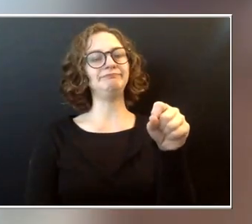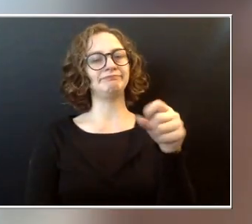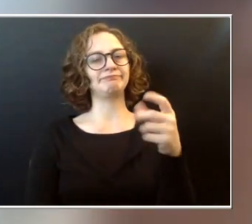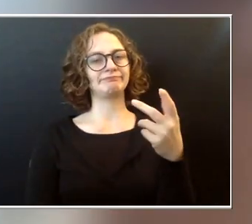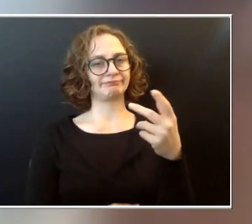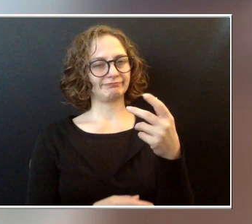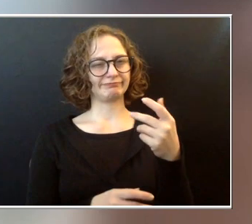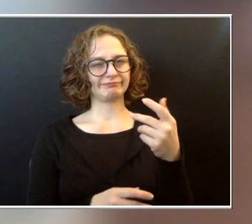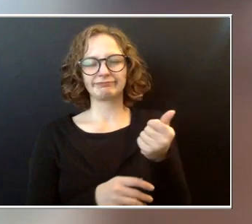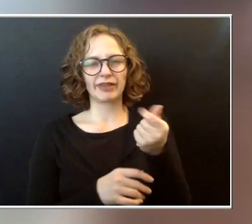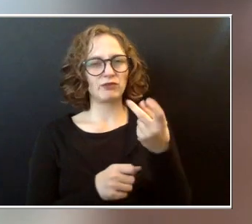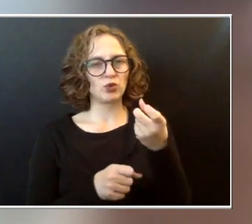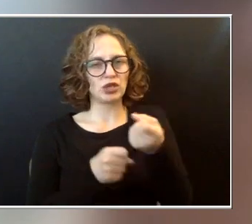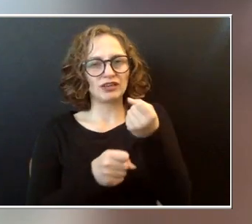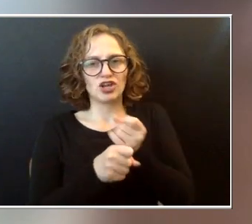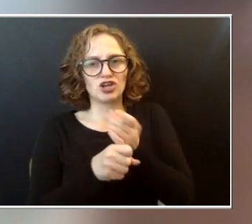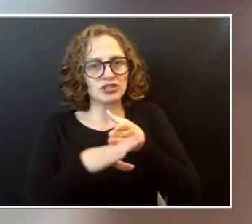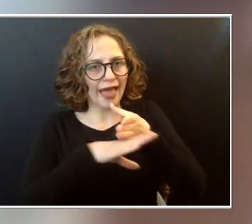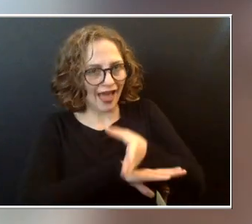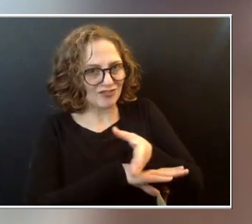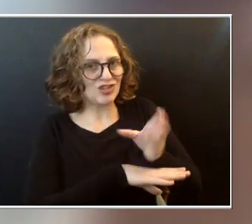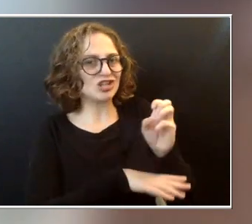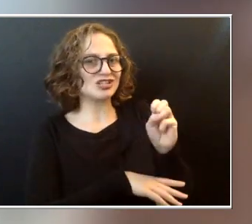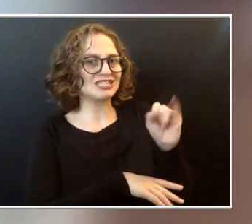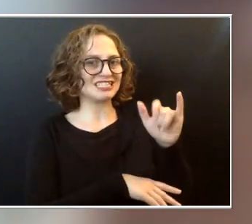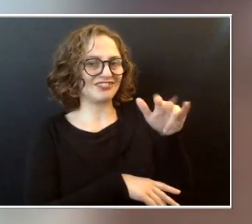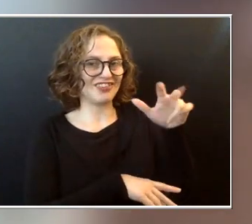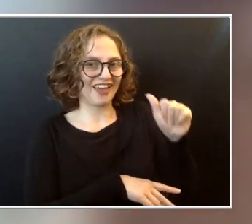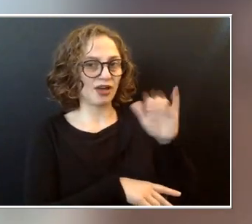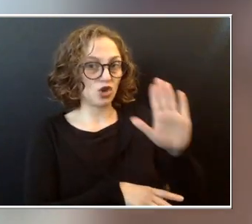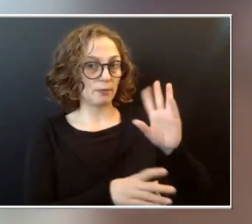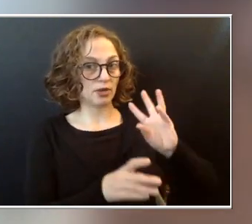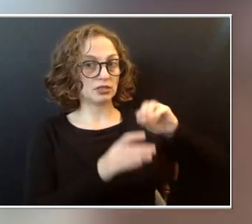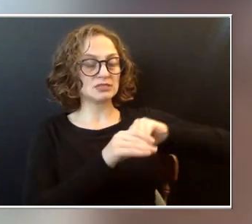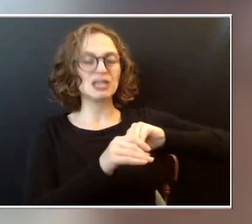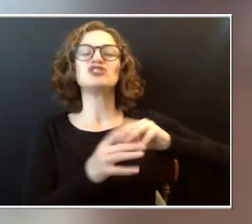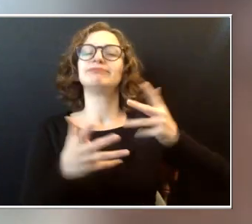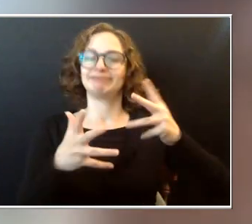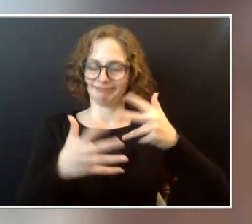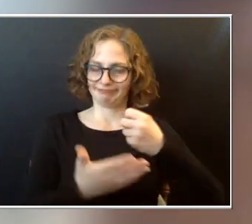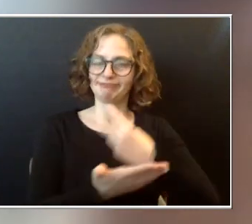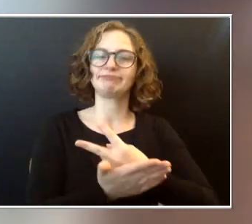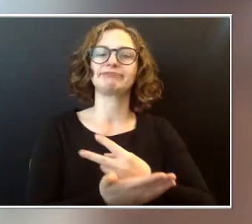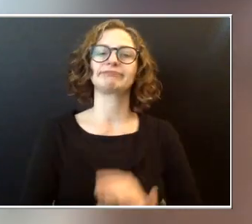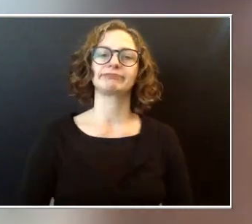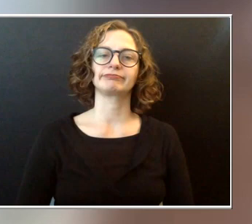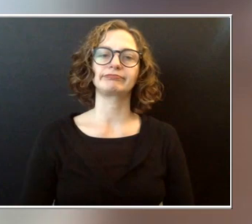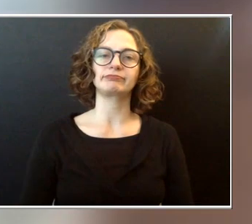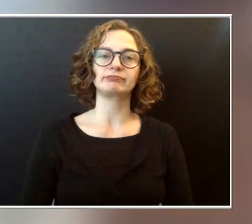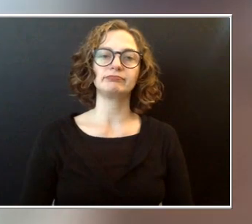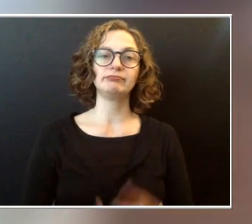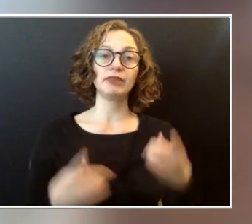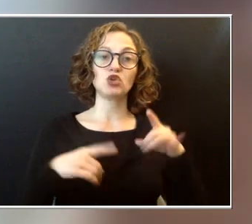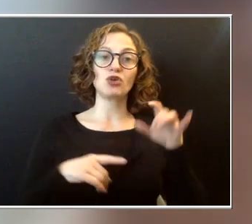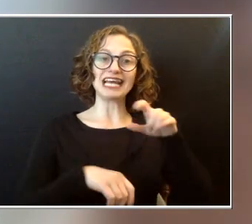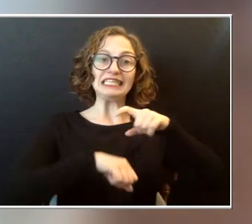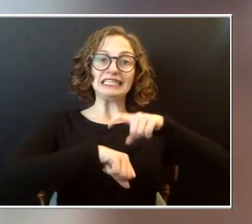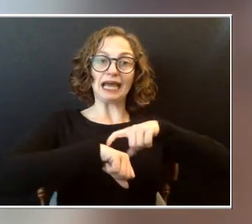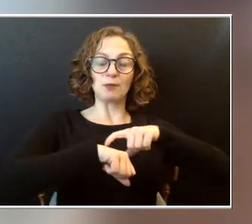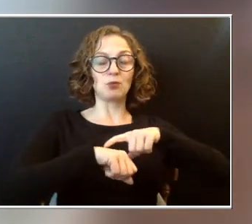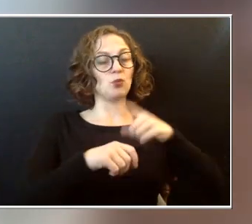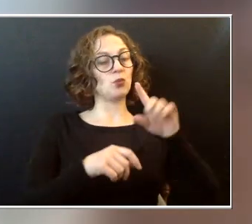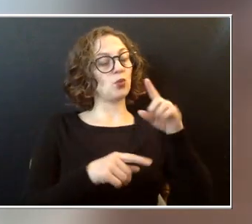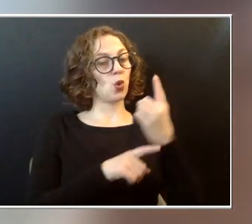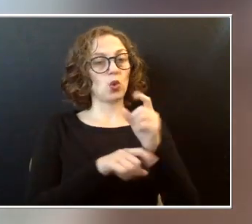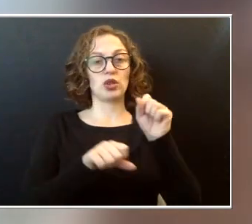after Silvia was participating in that trial. But during that period of time, clinical trials were the only way to access that